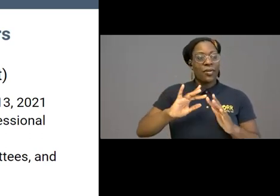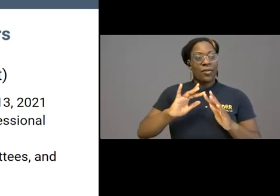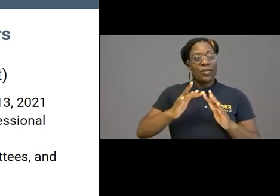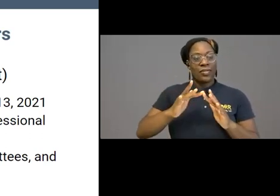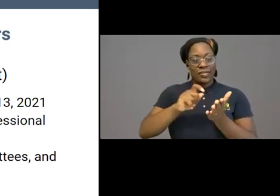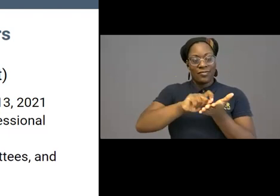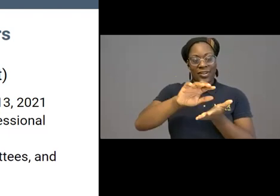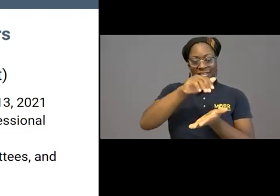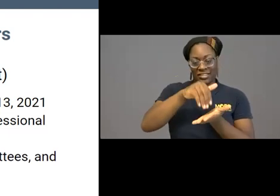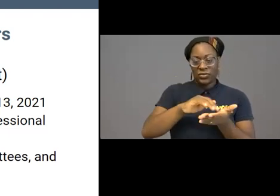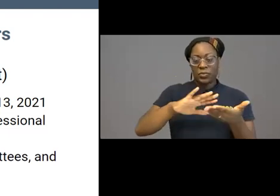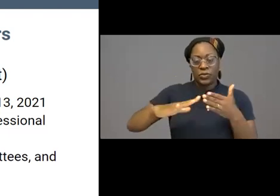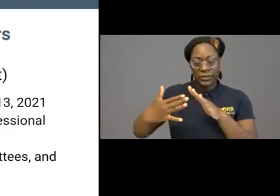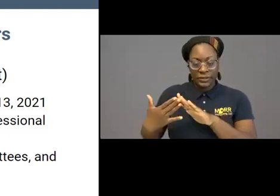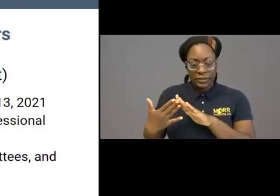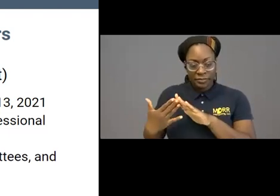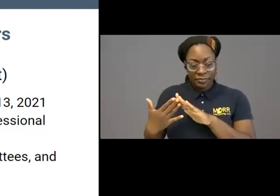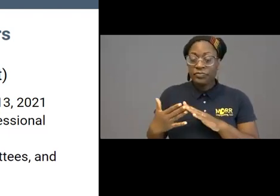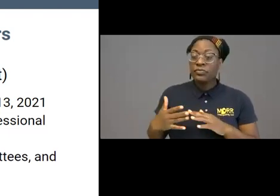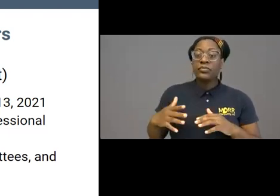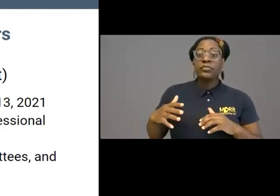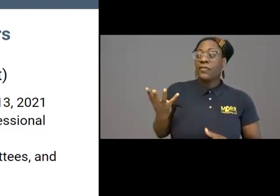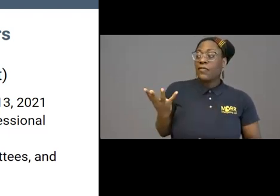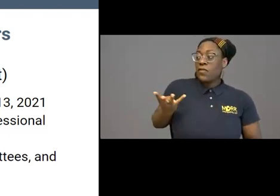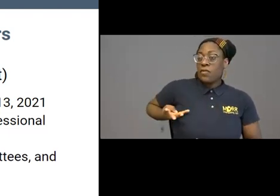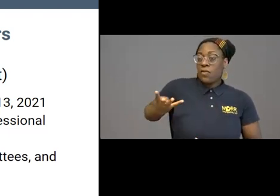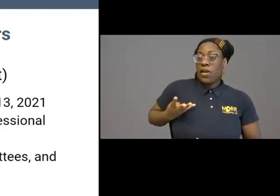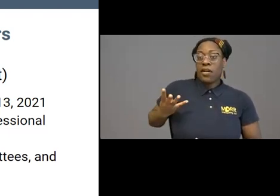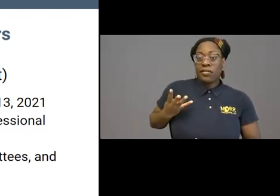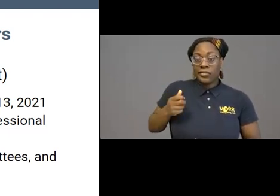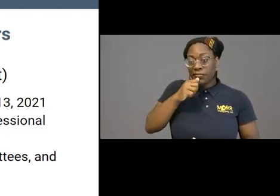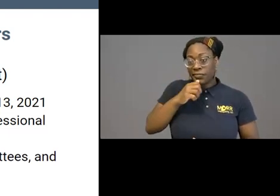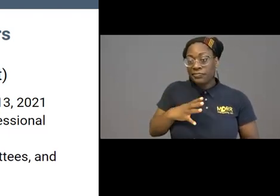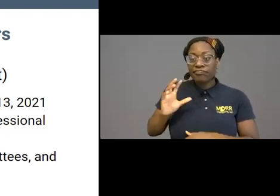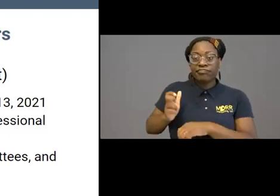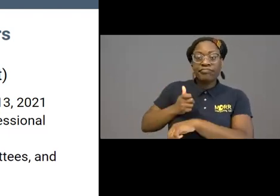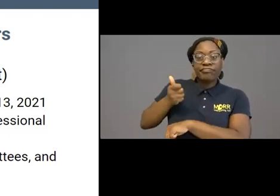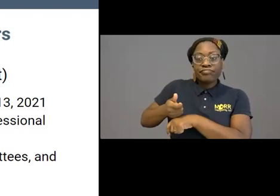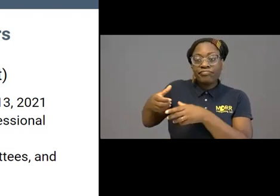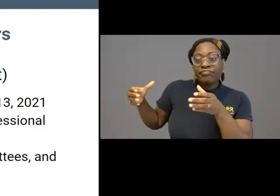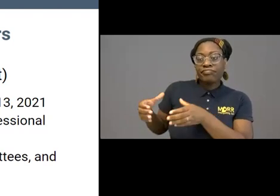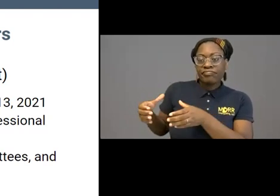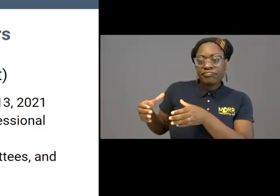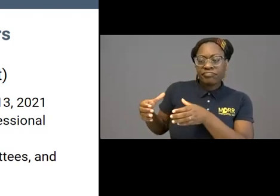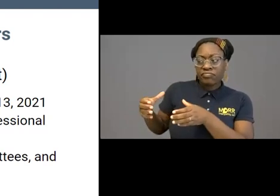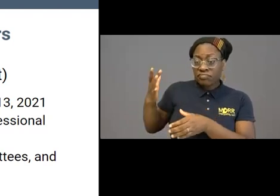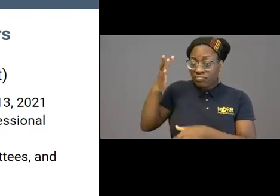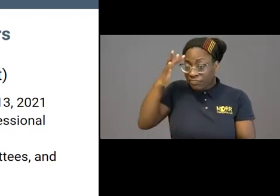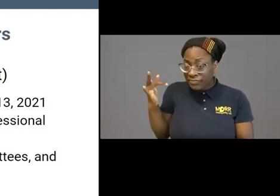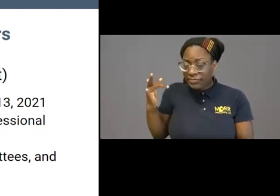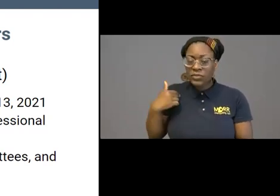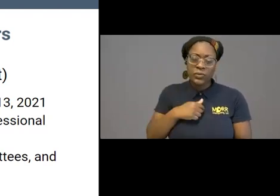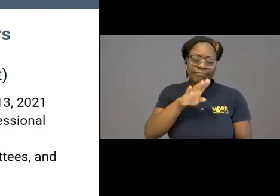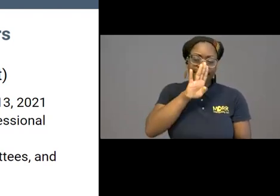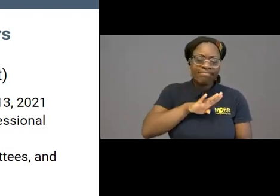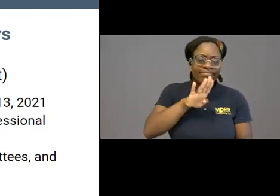writing centers and were frustrated by the lack of support for this work in the field at the time. So we started a website, created a database